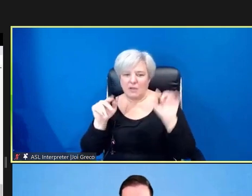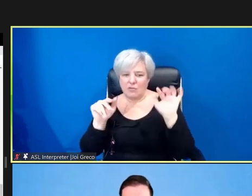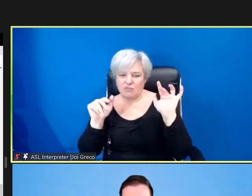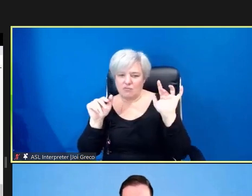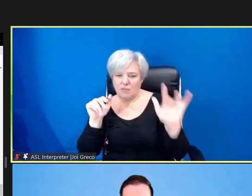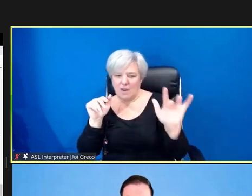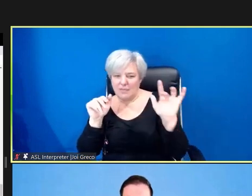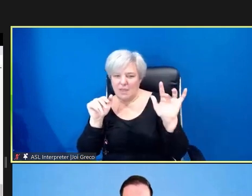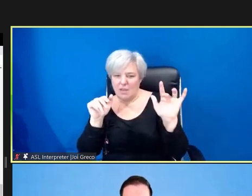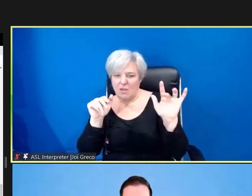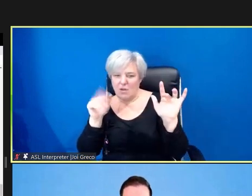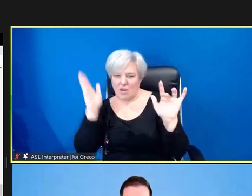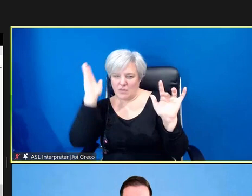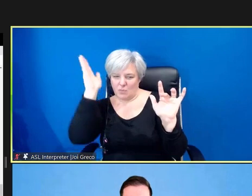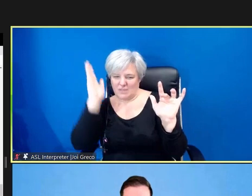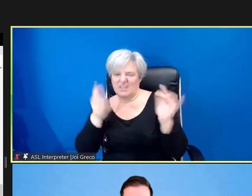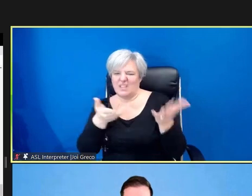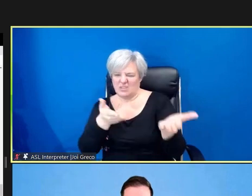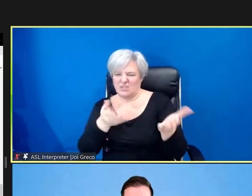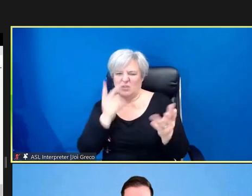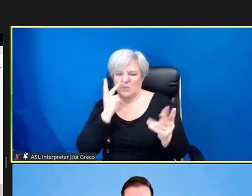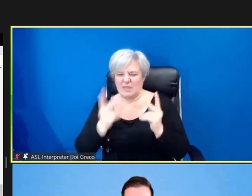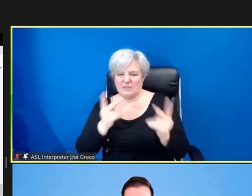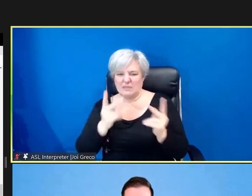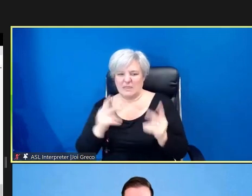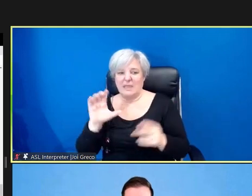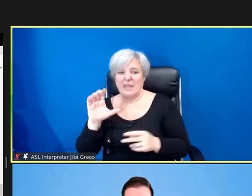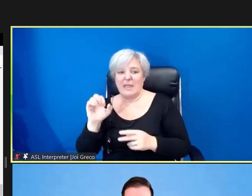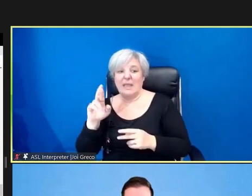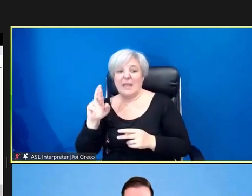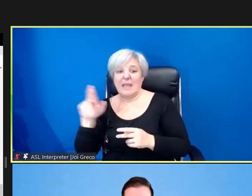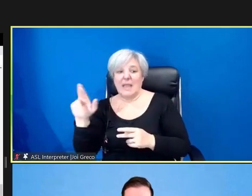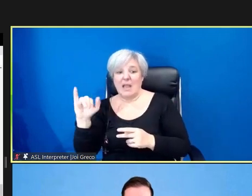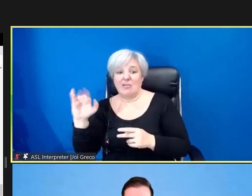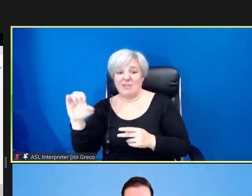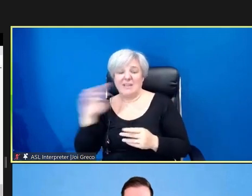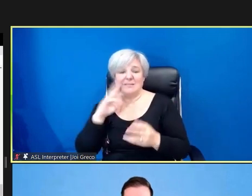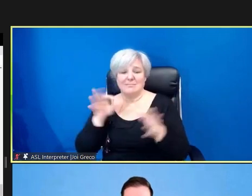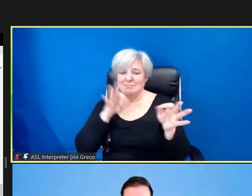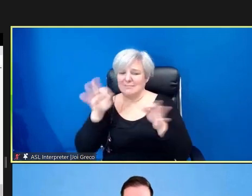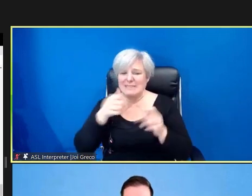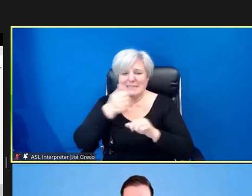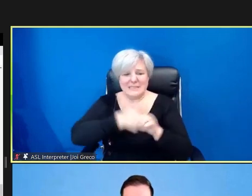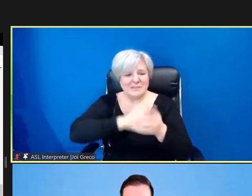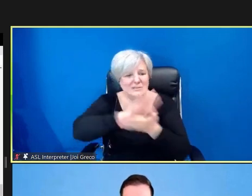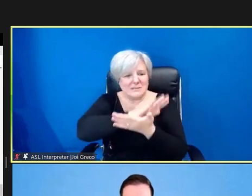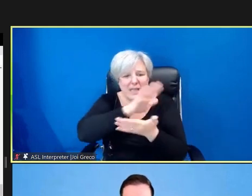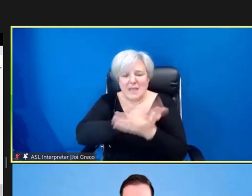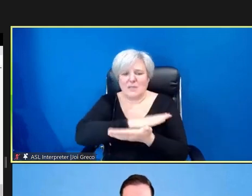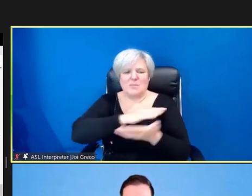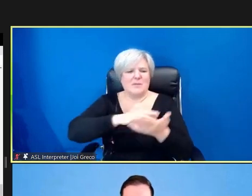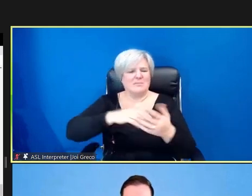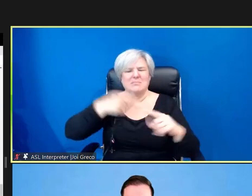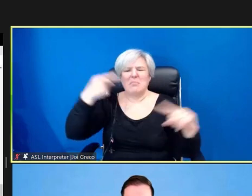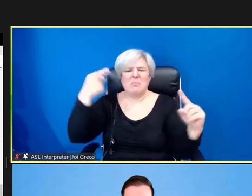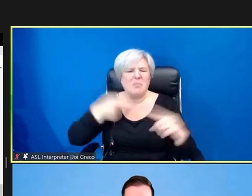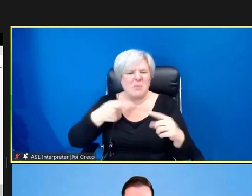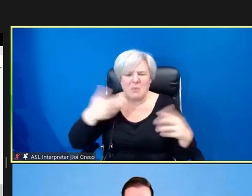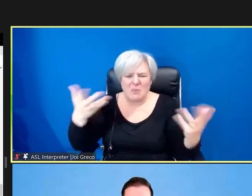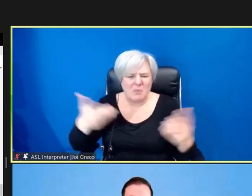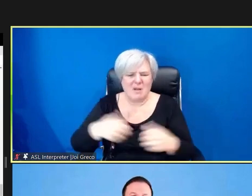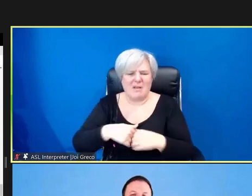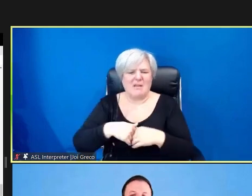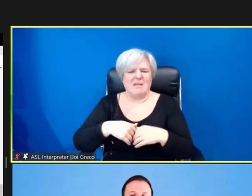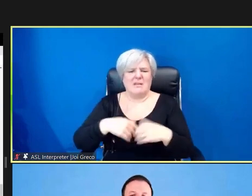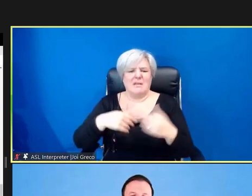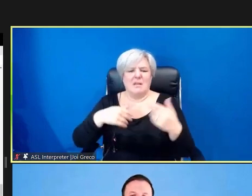the presentation is provided. Carrie describes each document, the rationale behind its development and